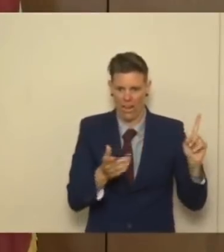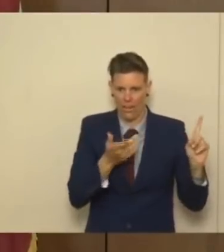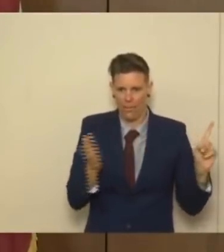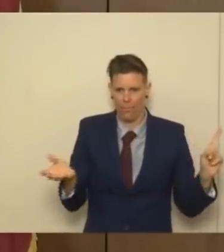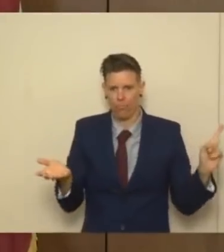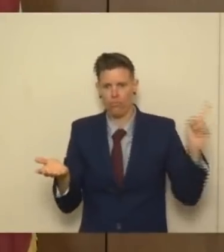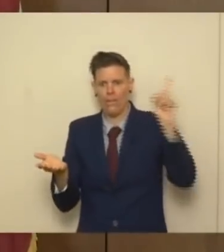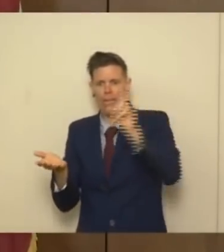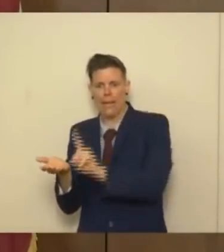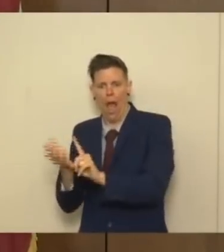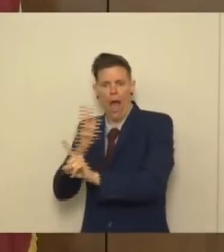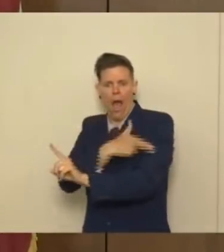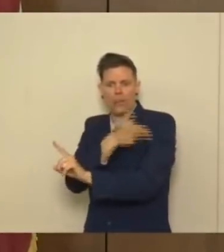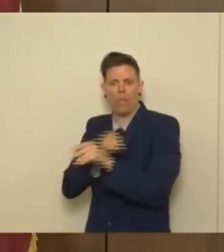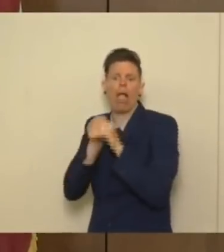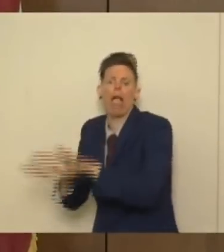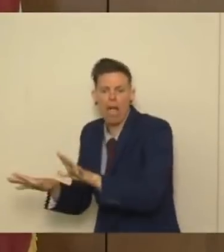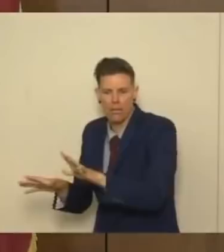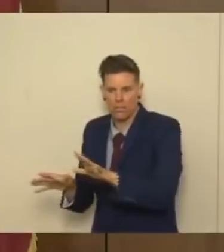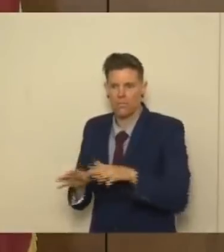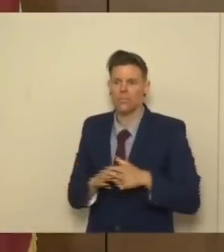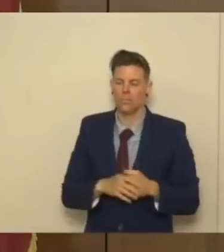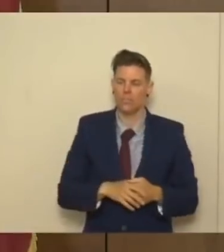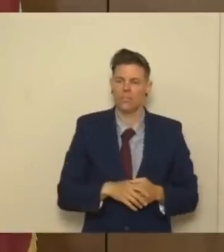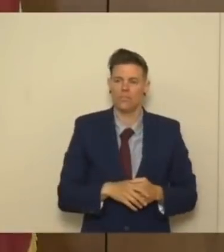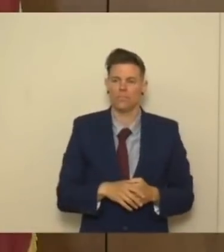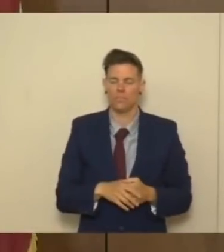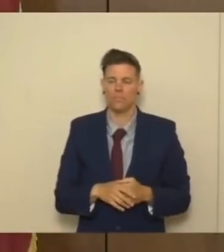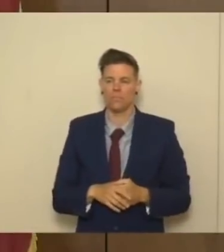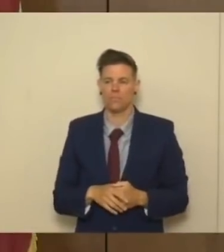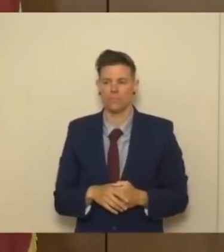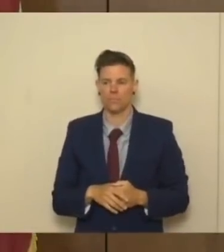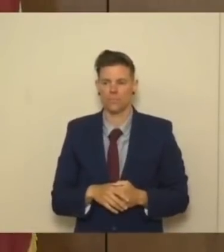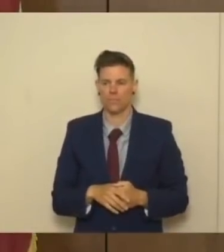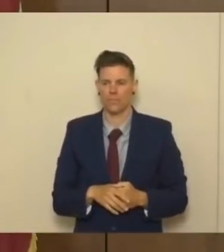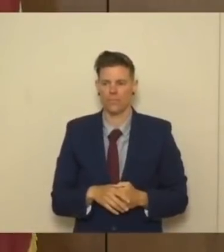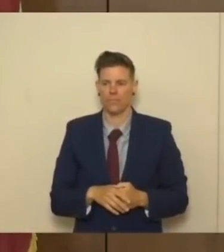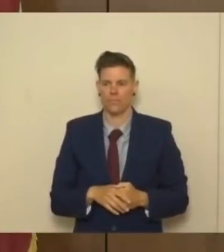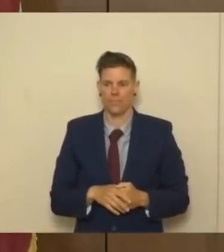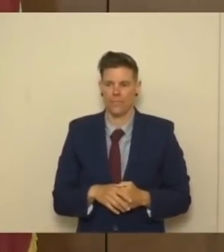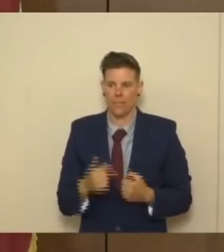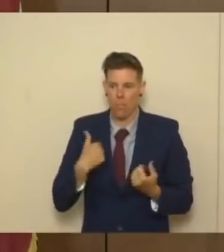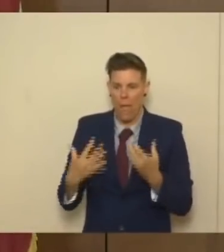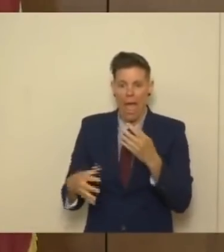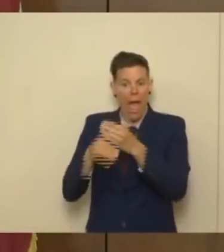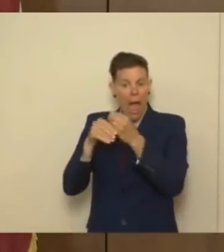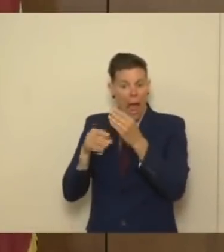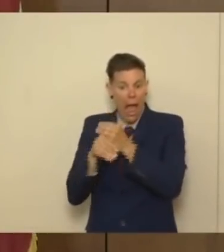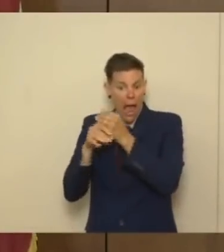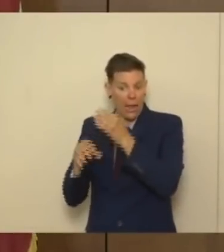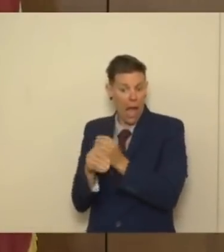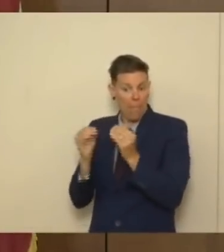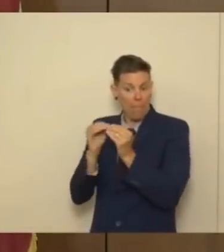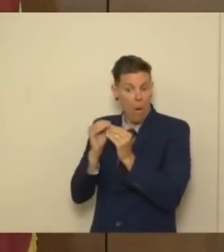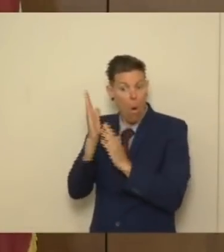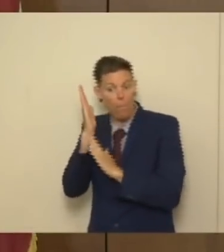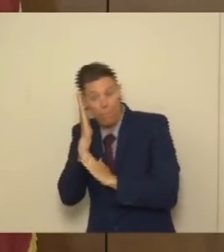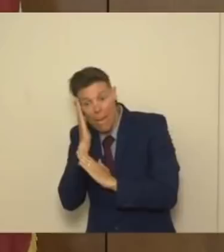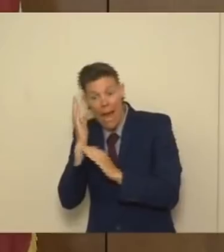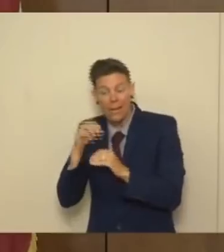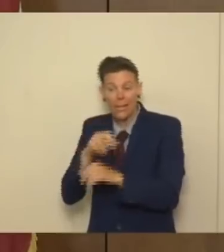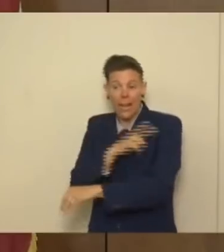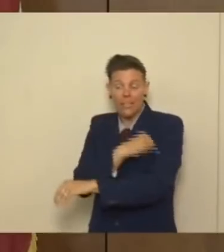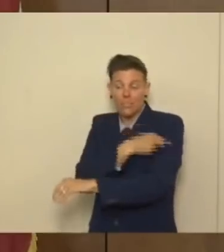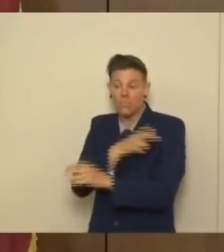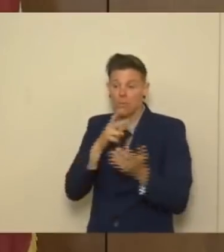surge capacity in our hospital systems, that doesn't matter if you have these exponential increases. It matters. It means more